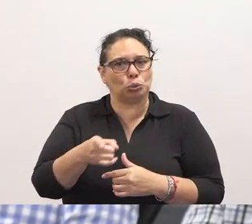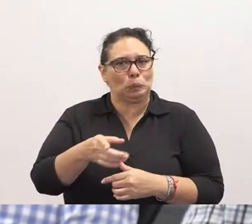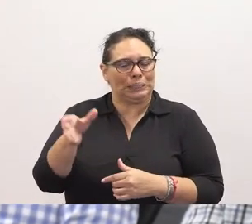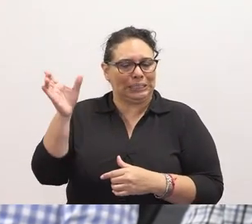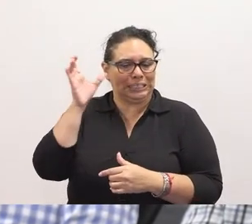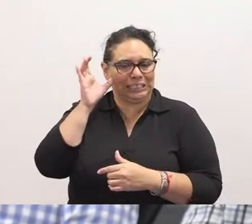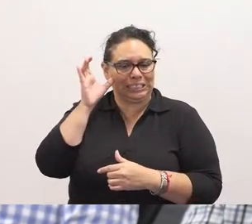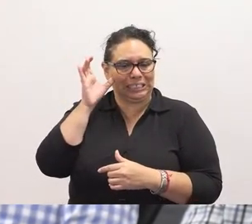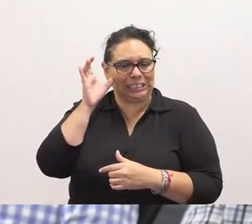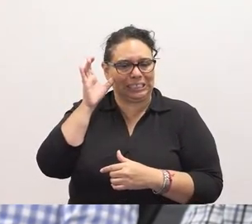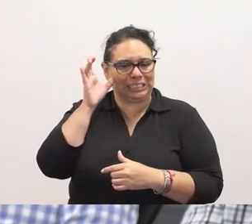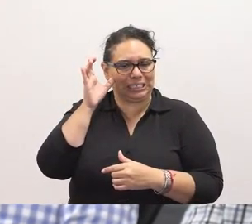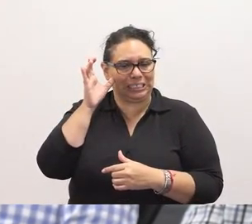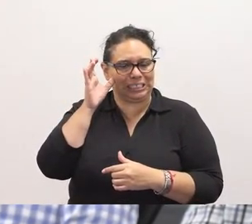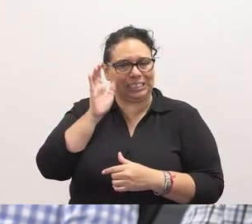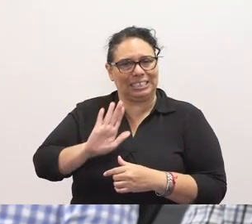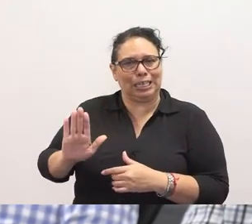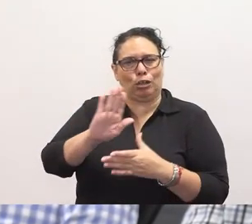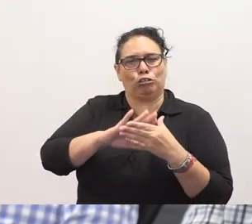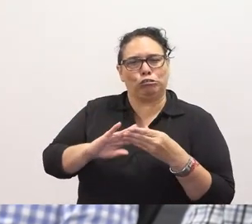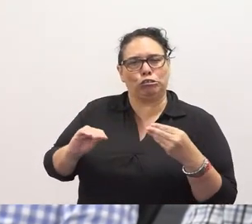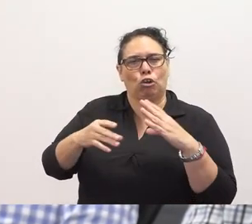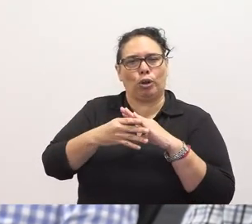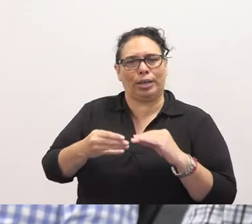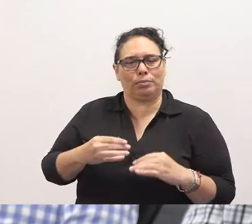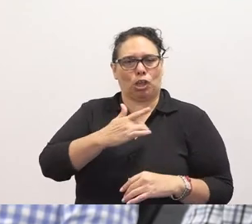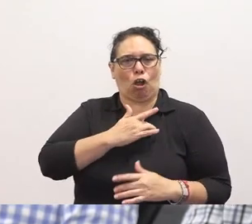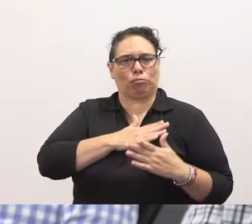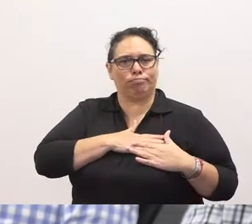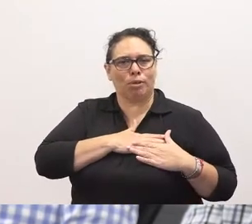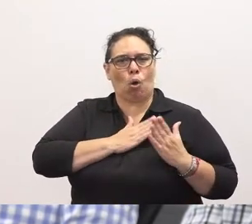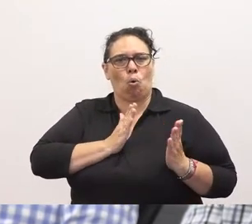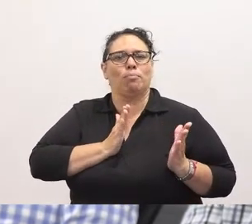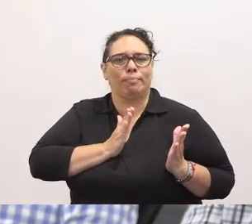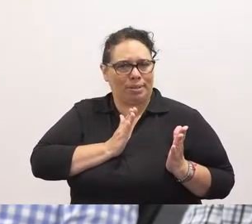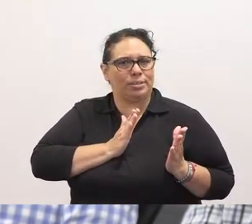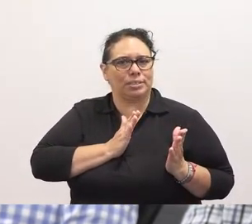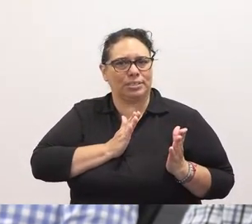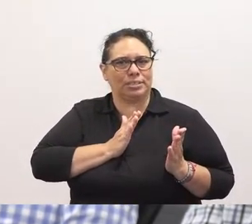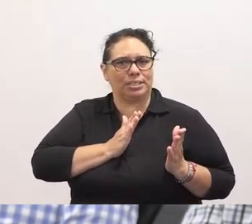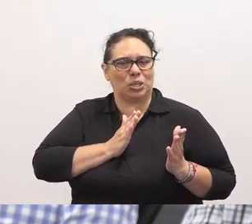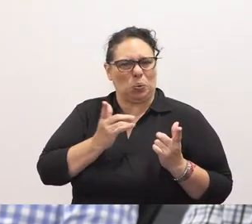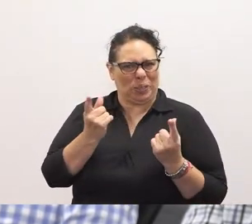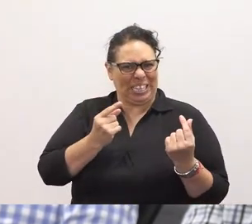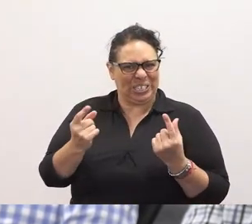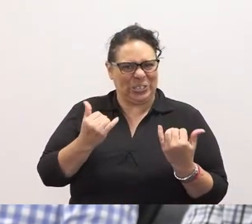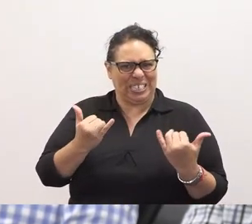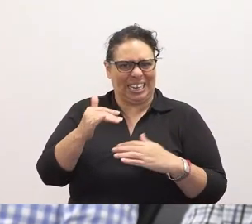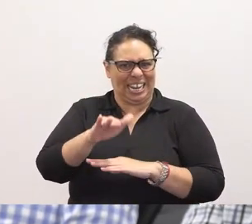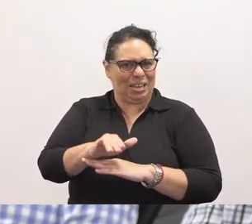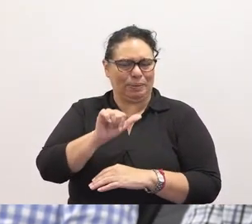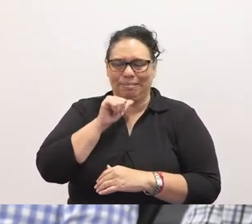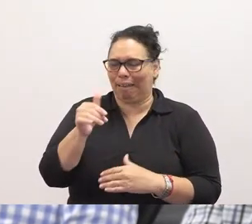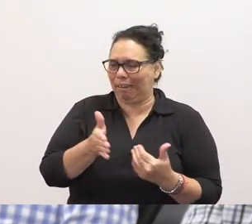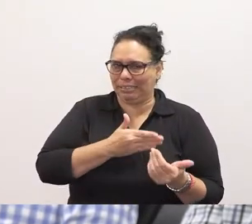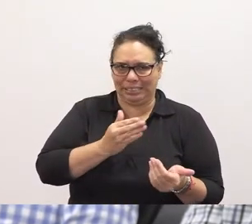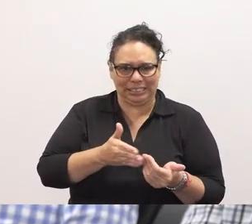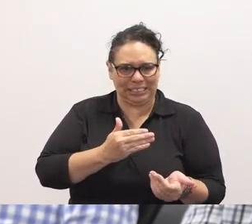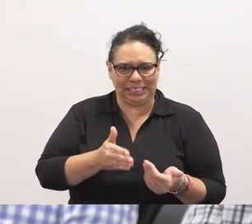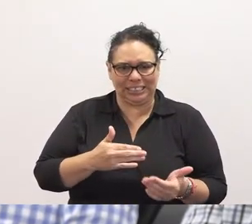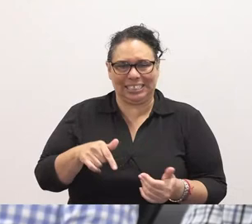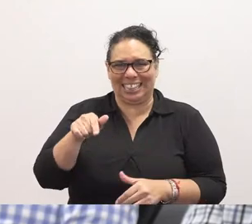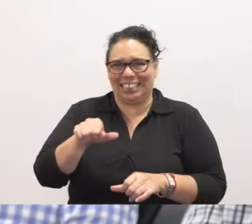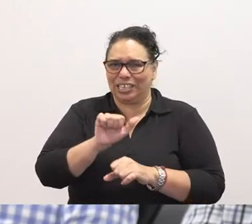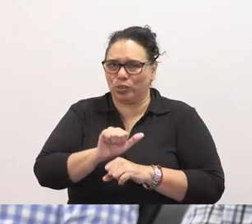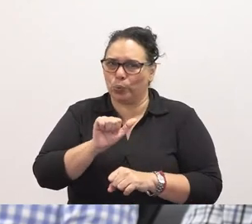listen to their stories with open hearts because what they did tonight was not easy. This